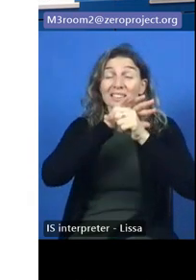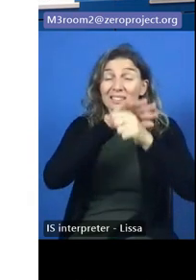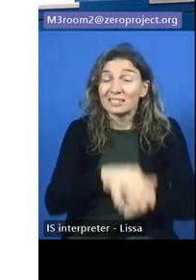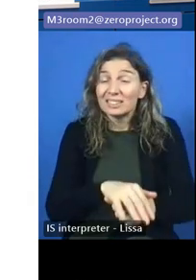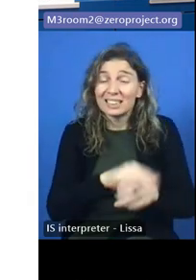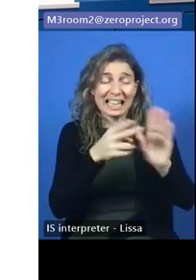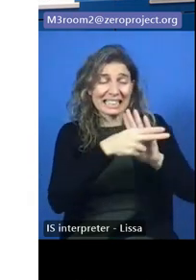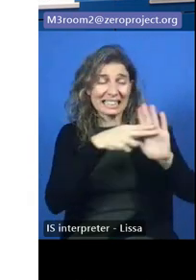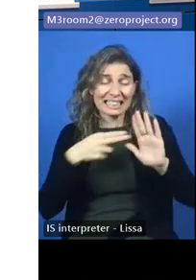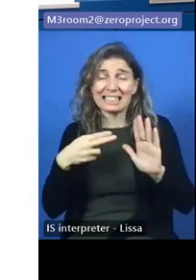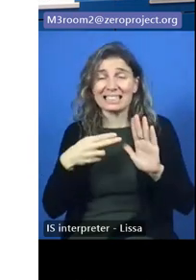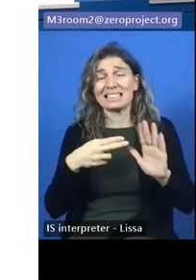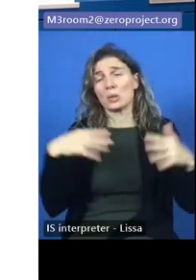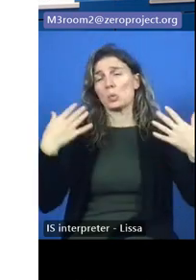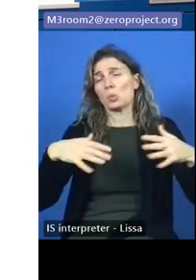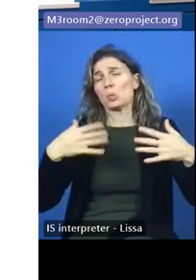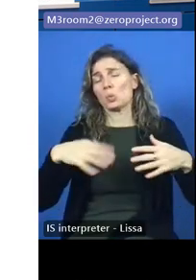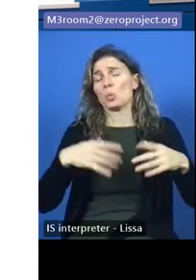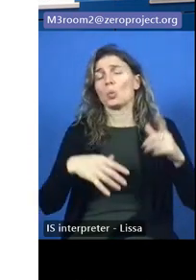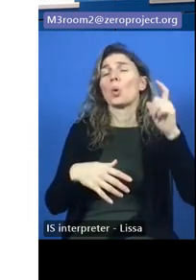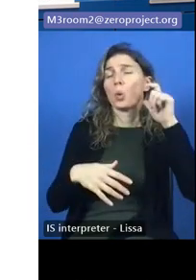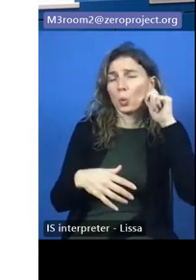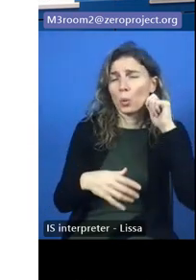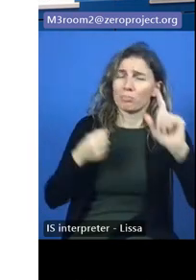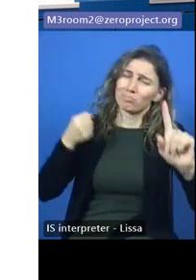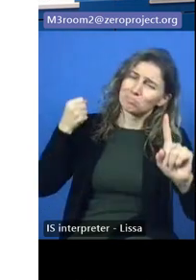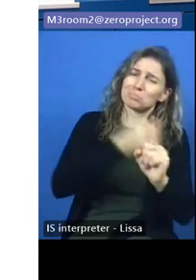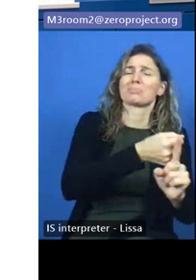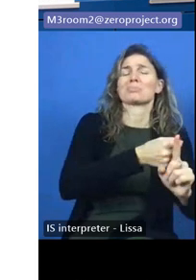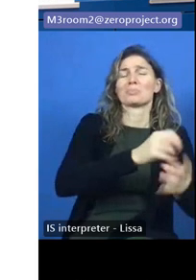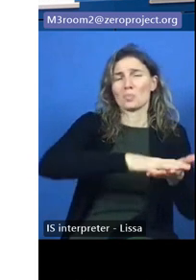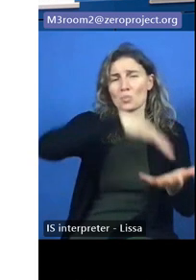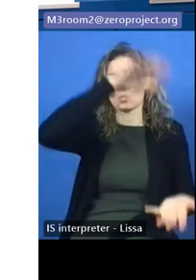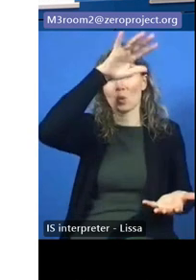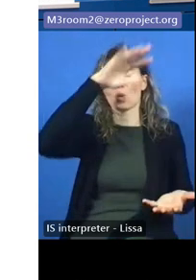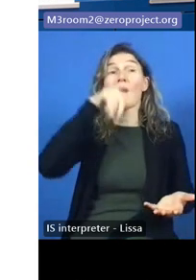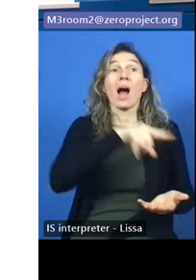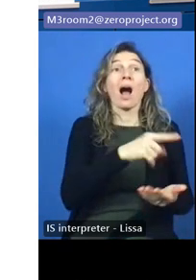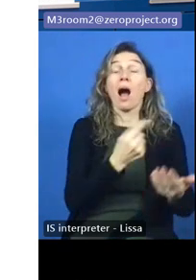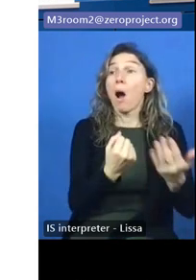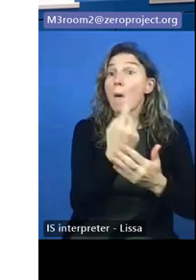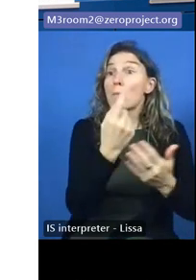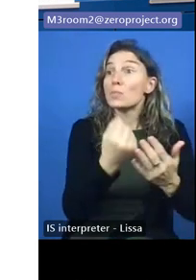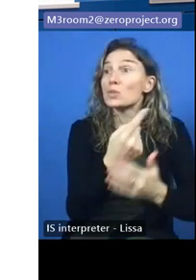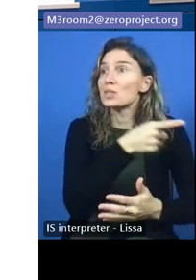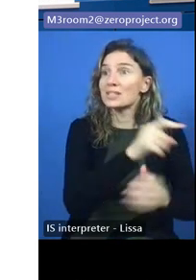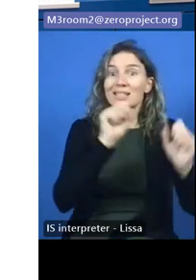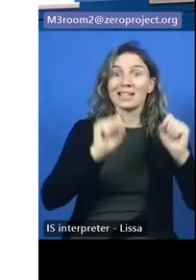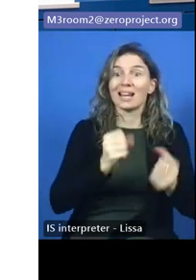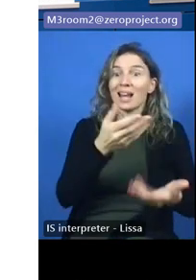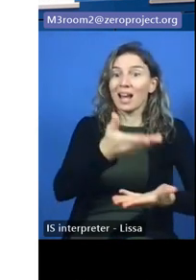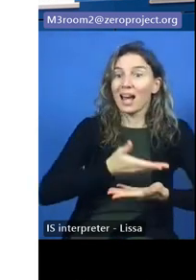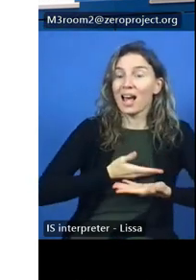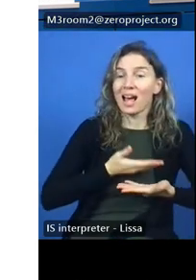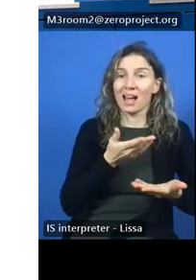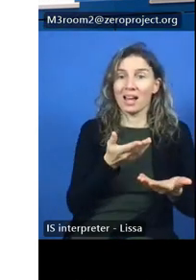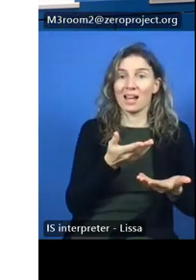stigmatization, and marginalization. They have less opportunities to access technology, education, and even finance to